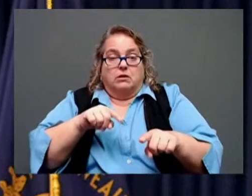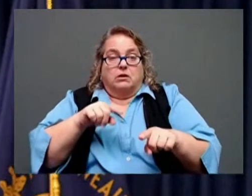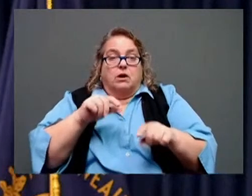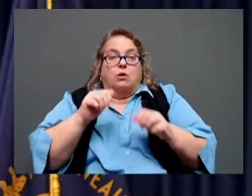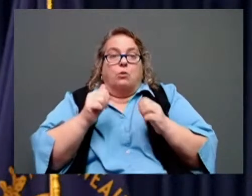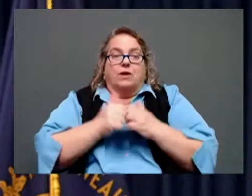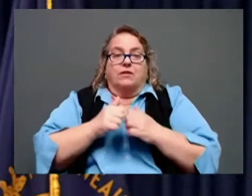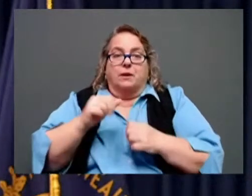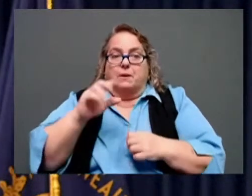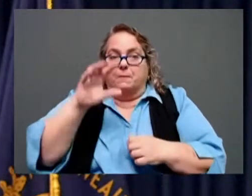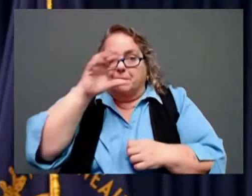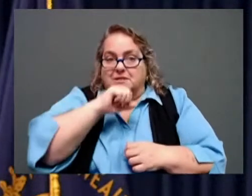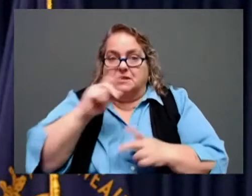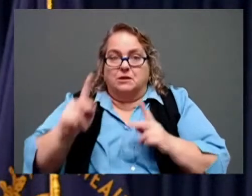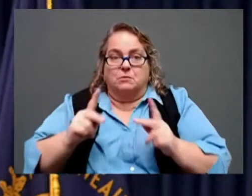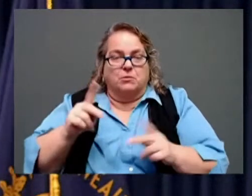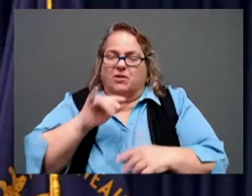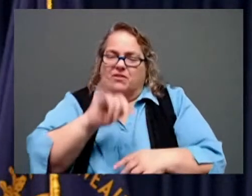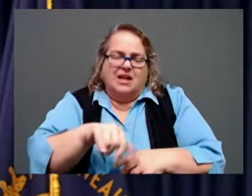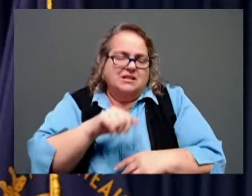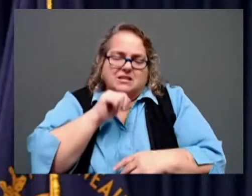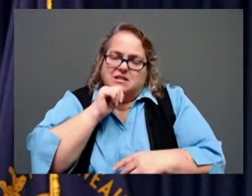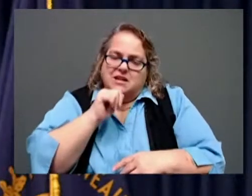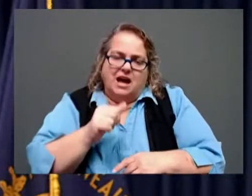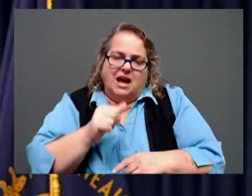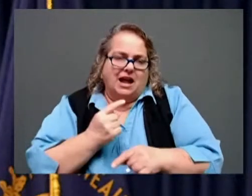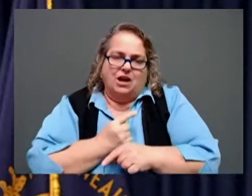not an accurate number. If need be, I'll go into